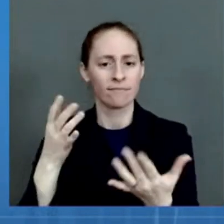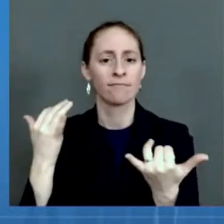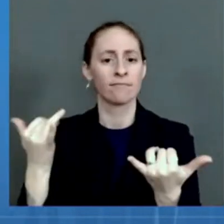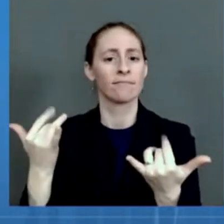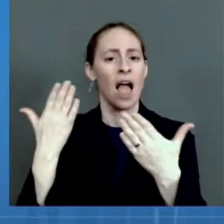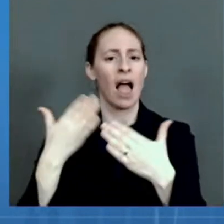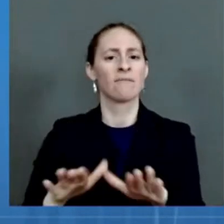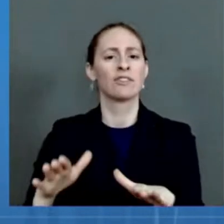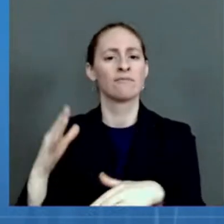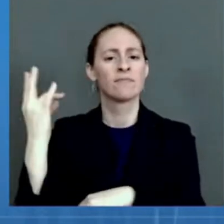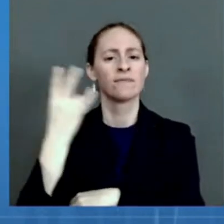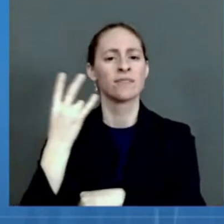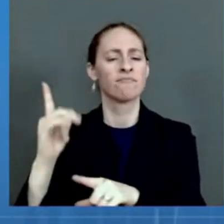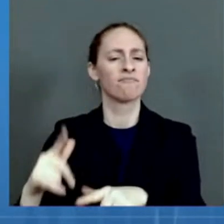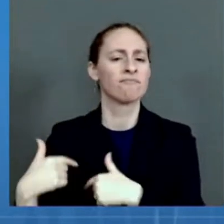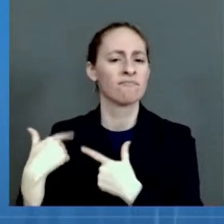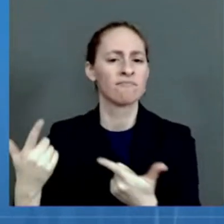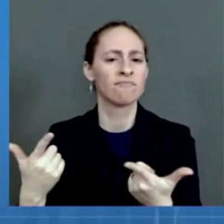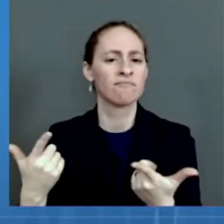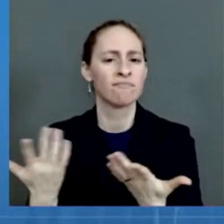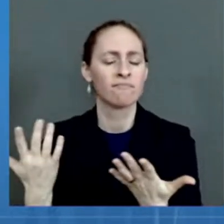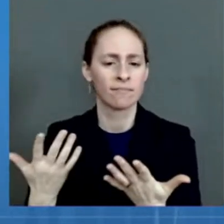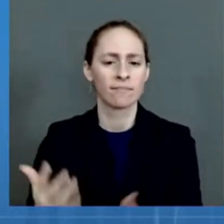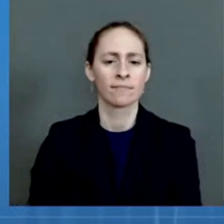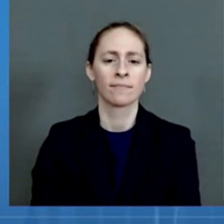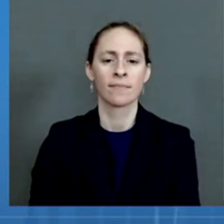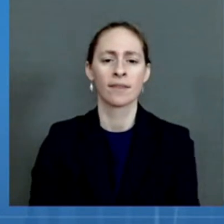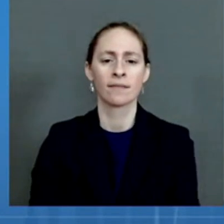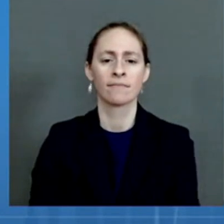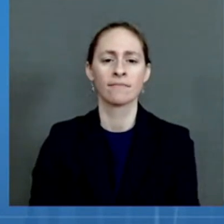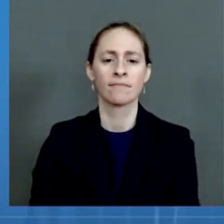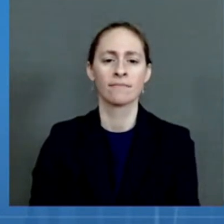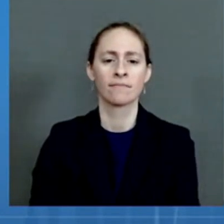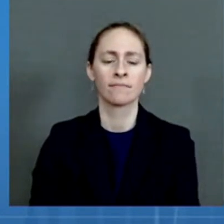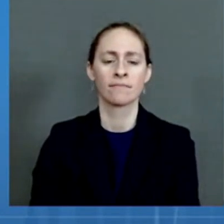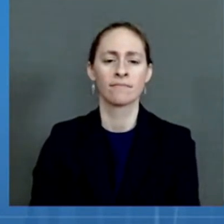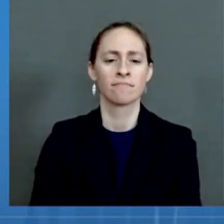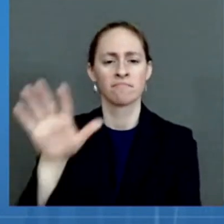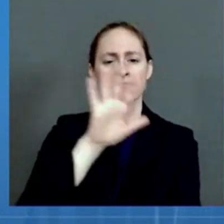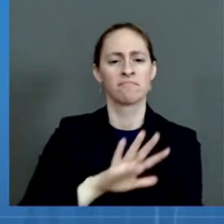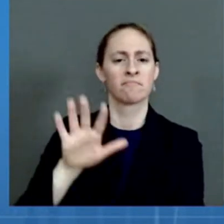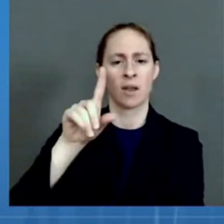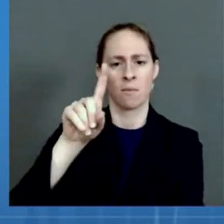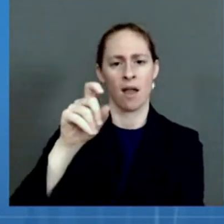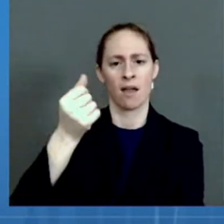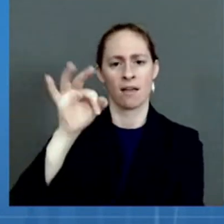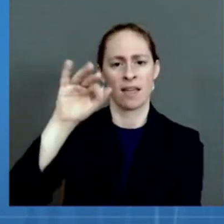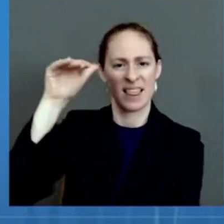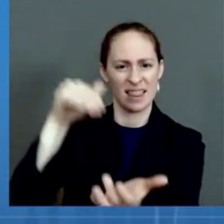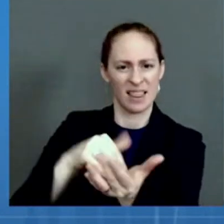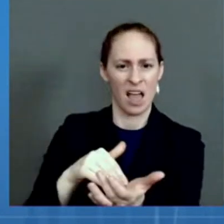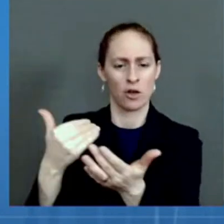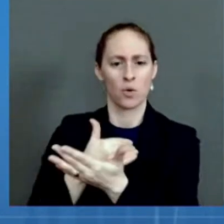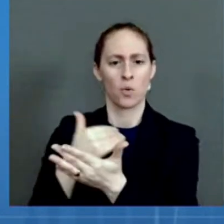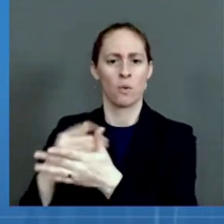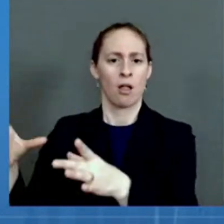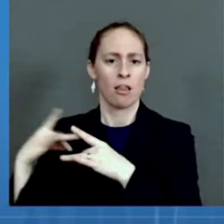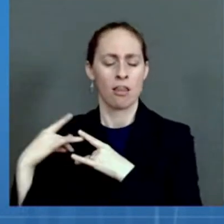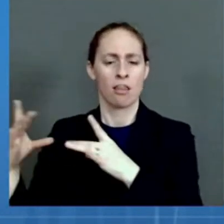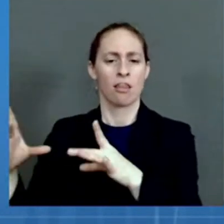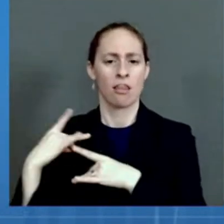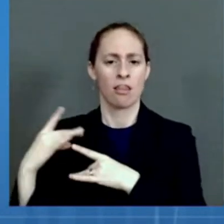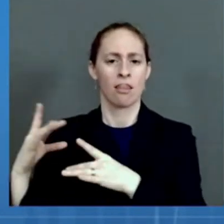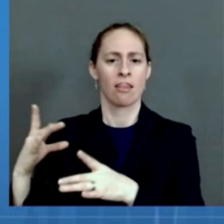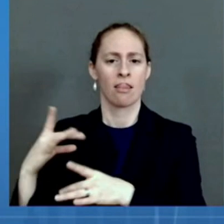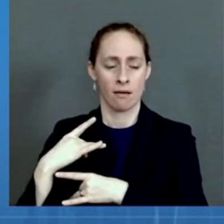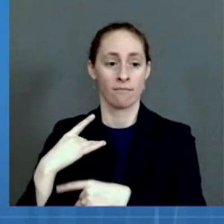119,500 per day. The 7-day average of hospital admissions is at about 7,800 per day, an increase of about 4%